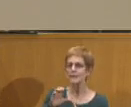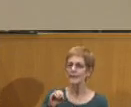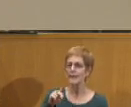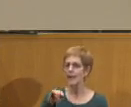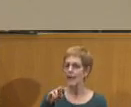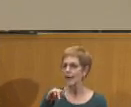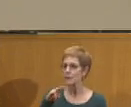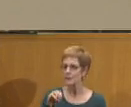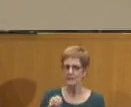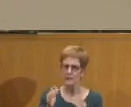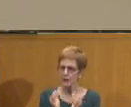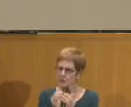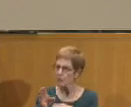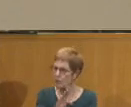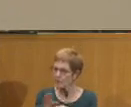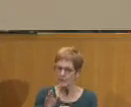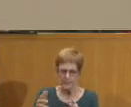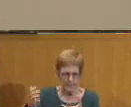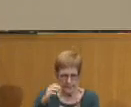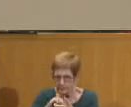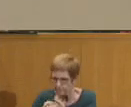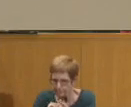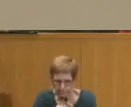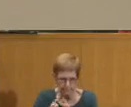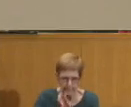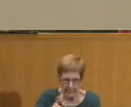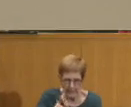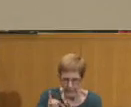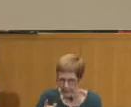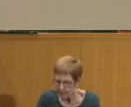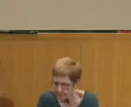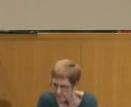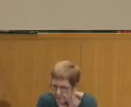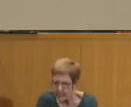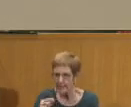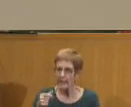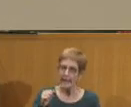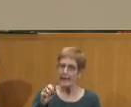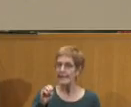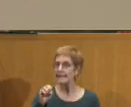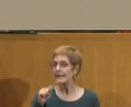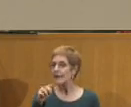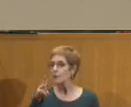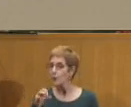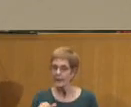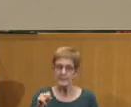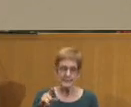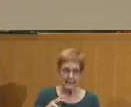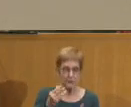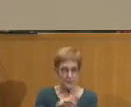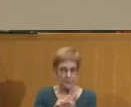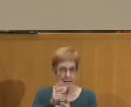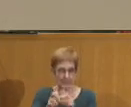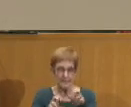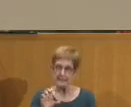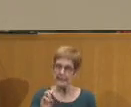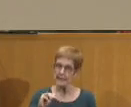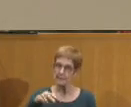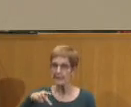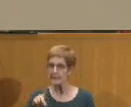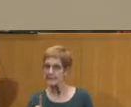8 of which have now moved to the construction phase. So $40 million of investment at Beatties Ford and Brazos Ferry, as well